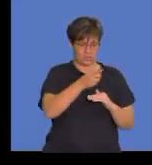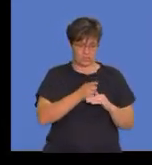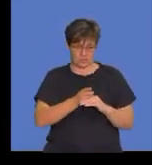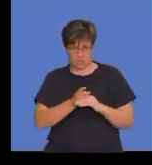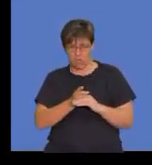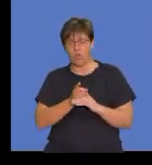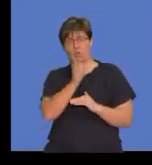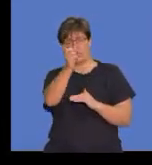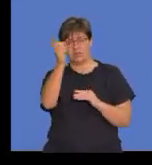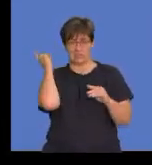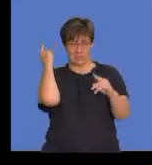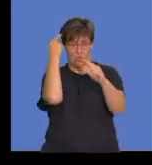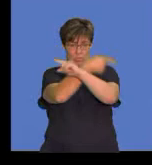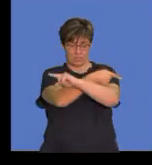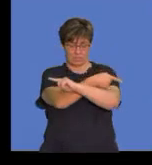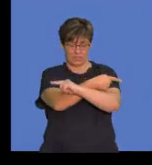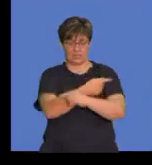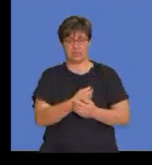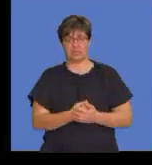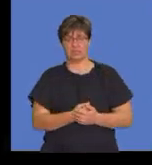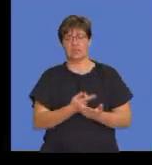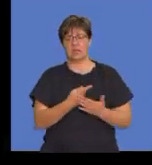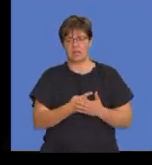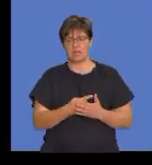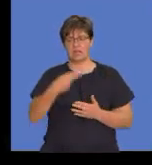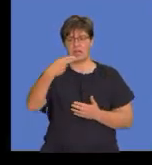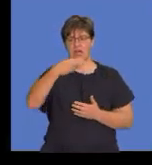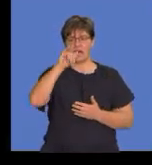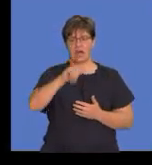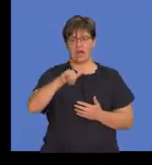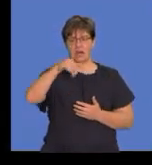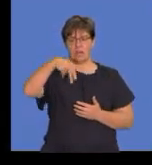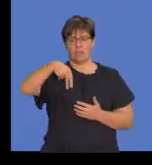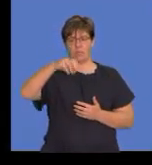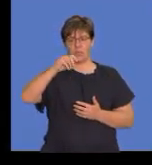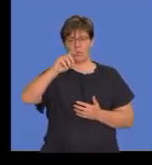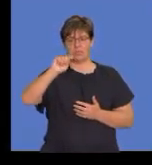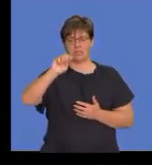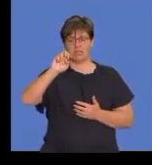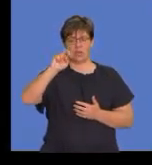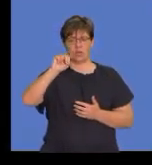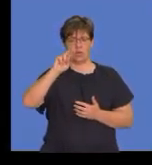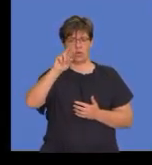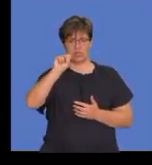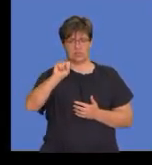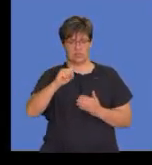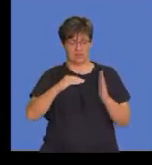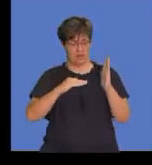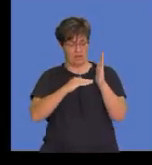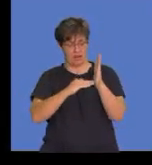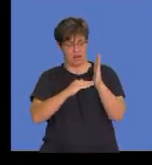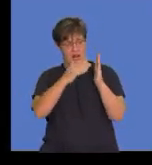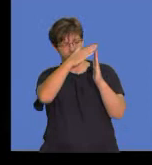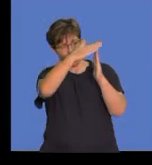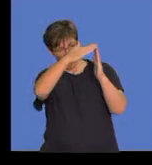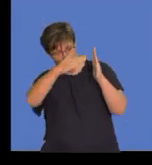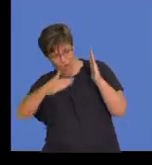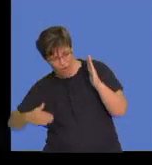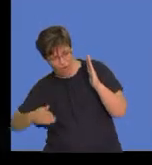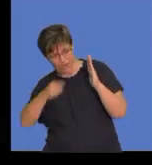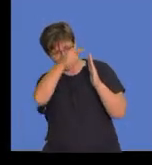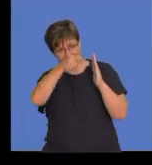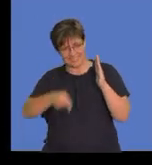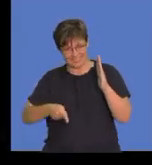something. And also I have what you call the hypotenuse side, which we will also look at with the context of